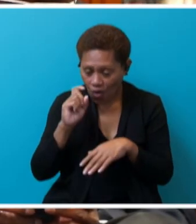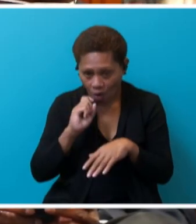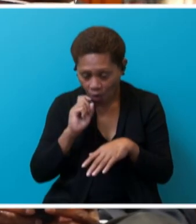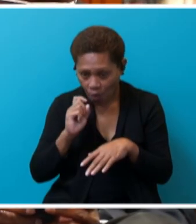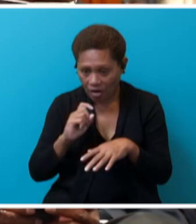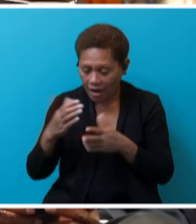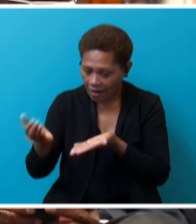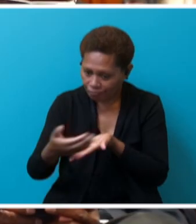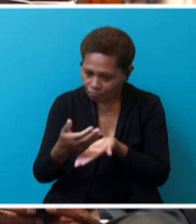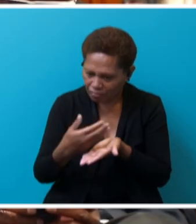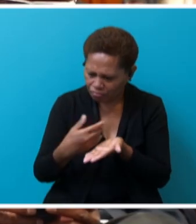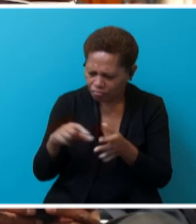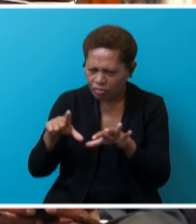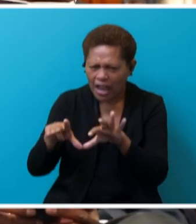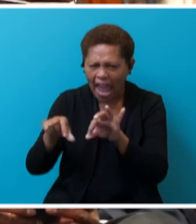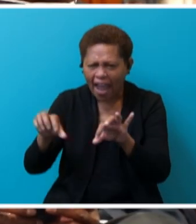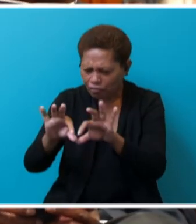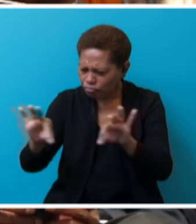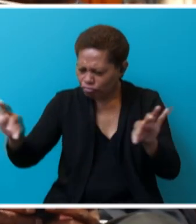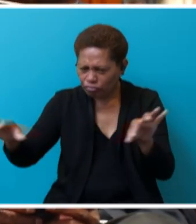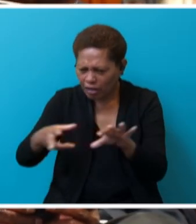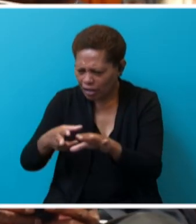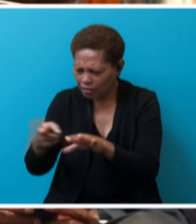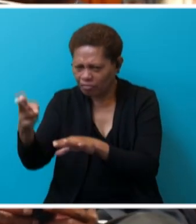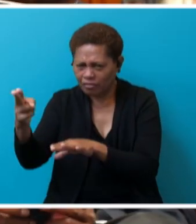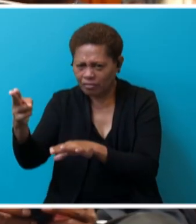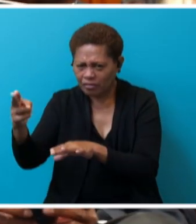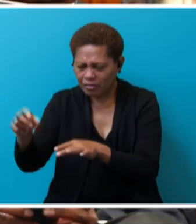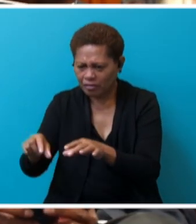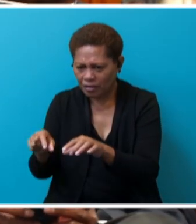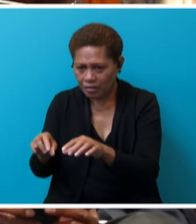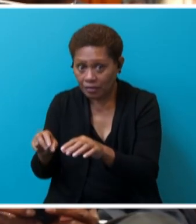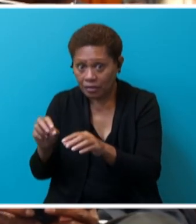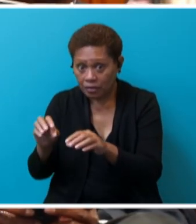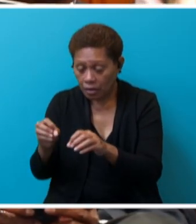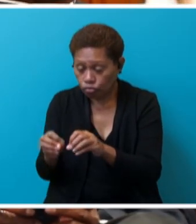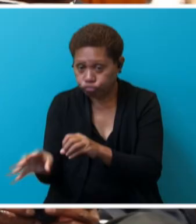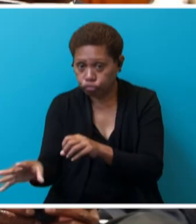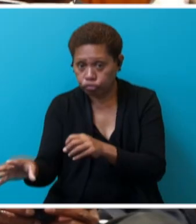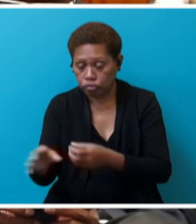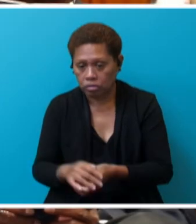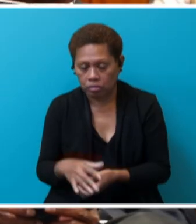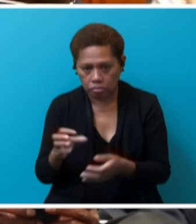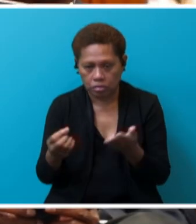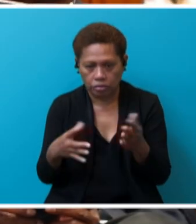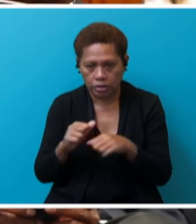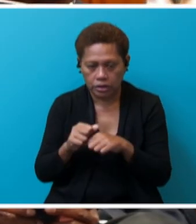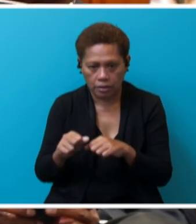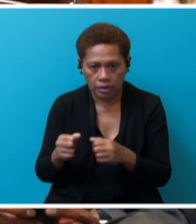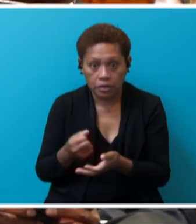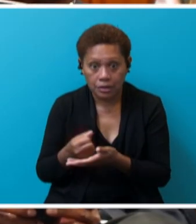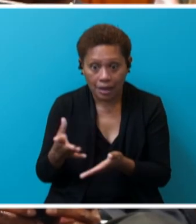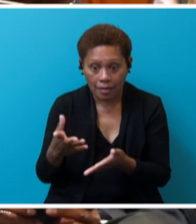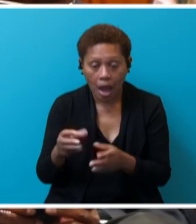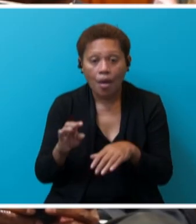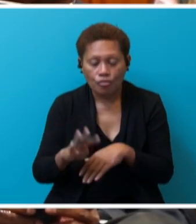cutting, and the rural supply scheme. Another ongoing initiative is the Kumbalau Combined Scheme in